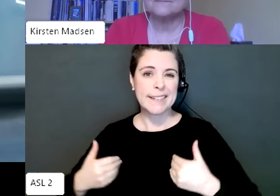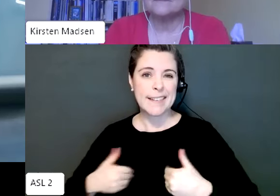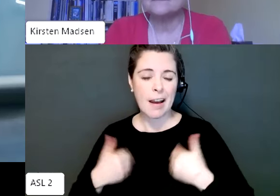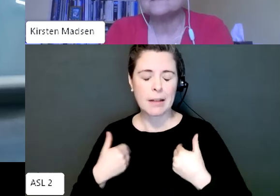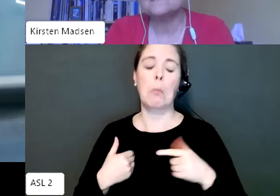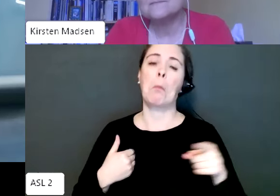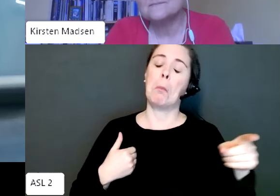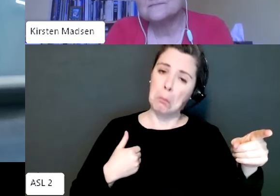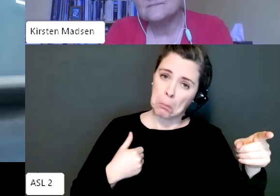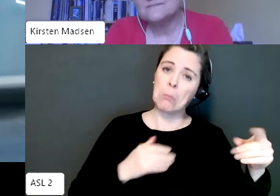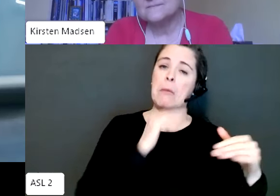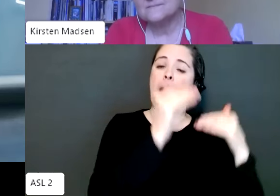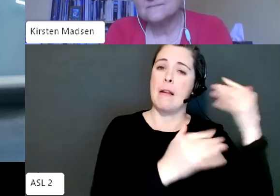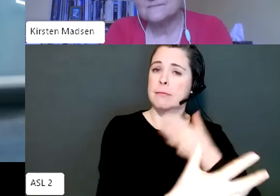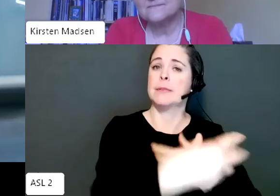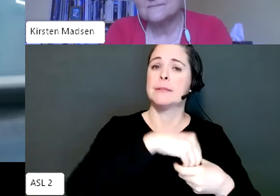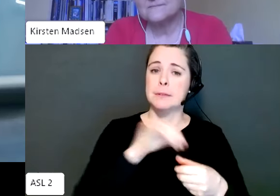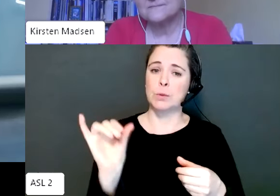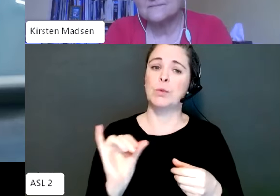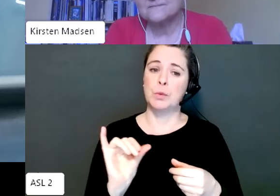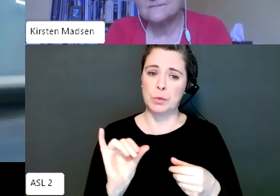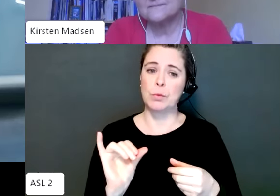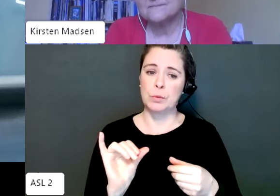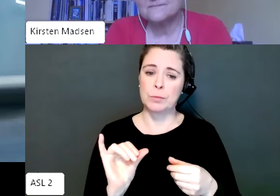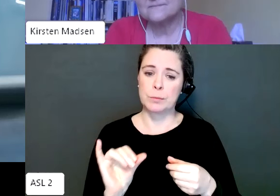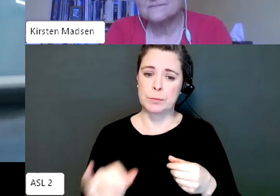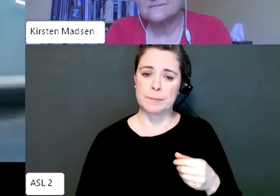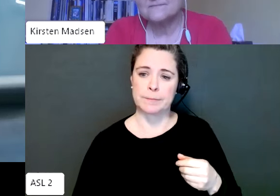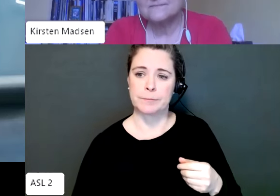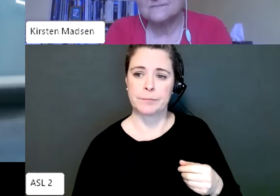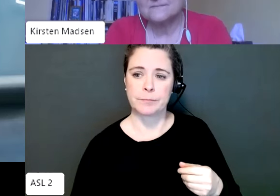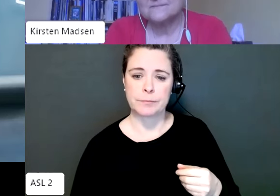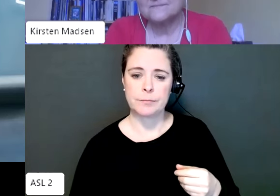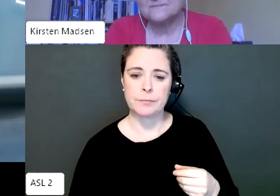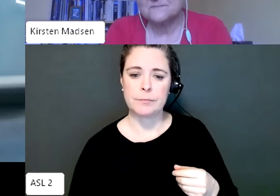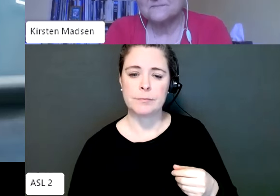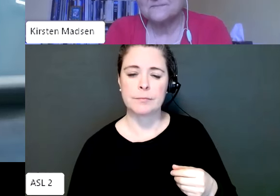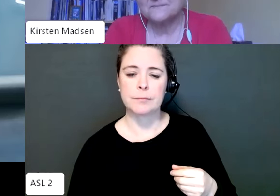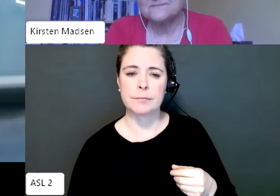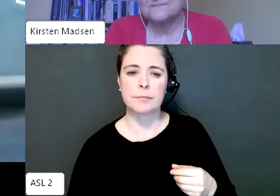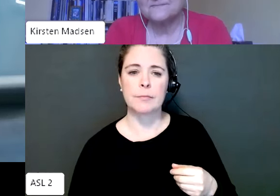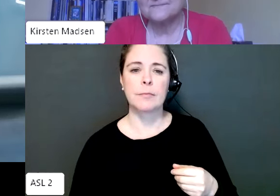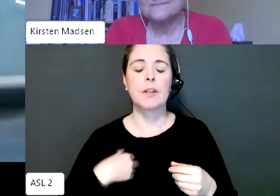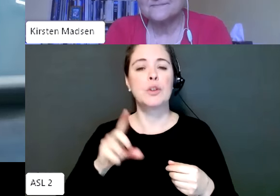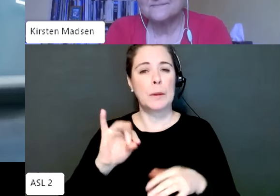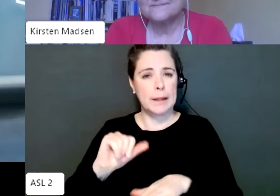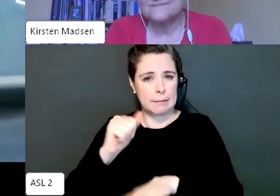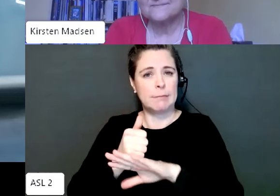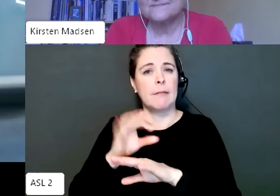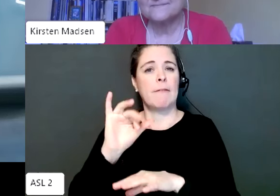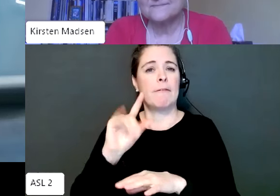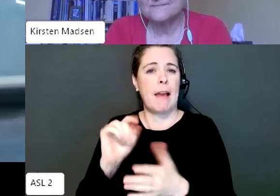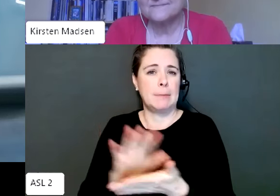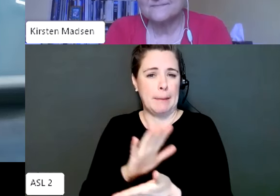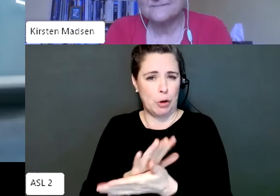in collaboration with the Canadian Network for the Prevention of Elder Abuse, we adapted a fact sheet on bullying in older adults too, that we'll look